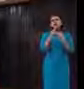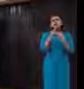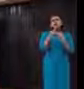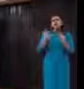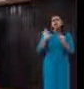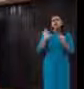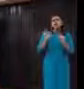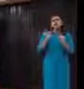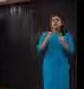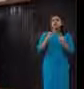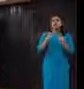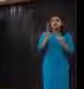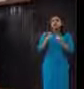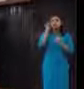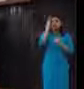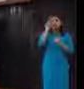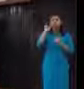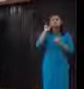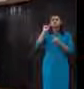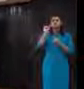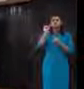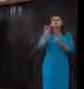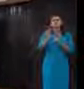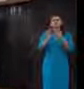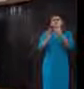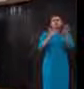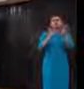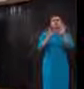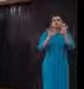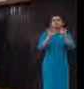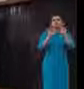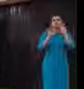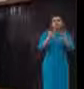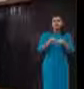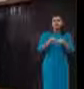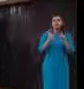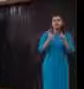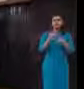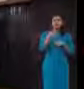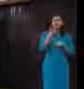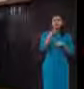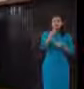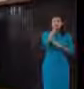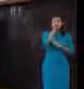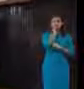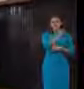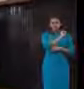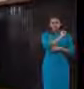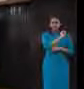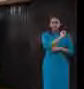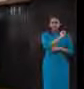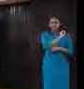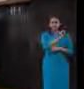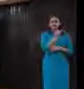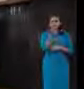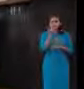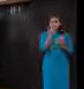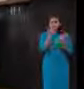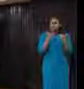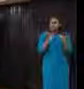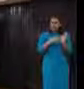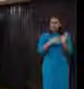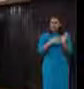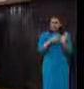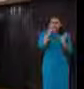Pakistan specifically selected that as a trust. The Muslims have to find the state